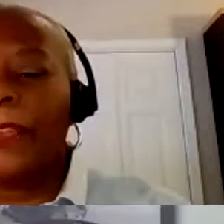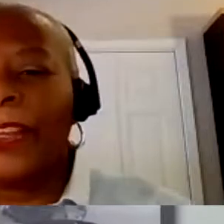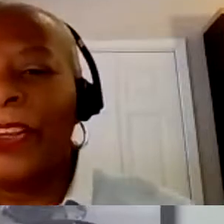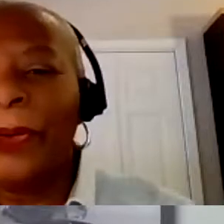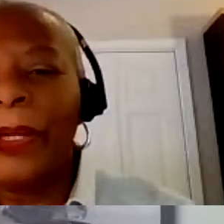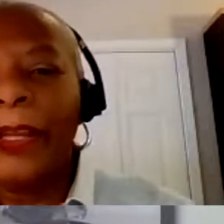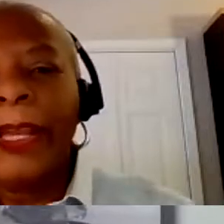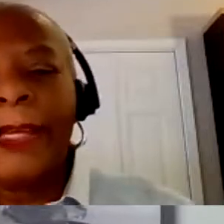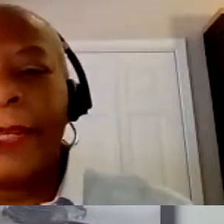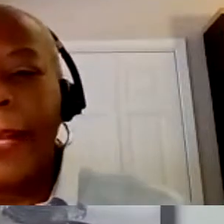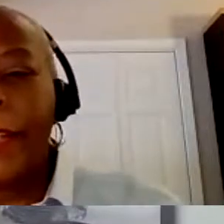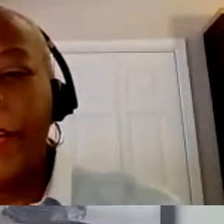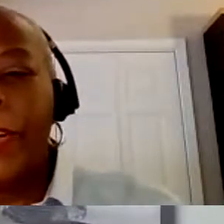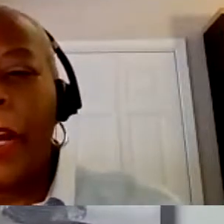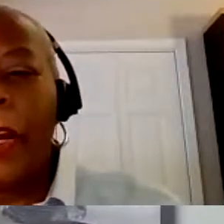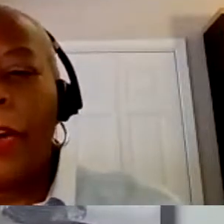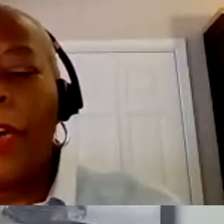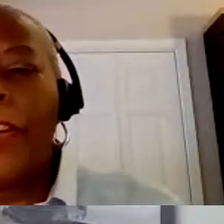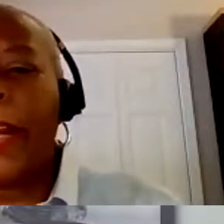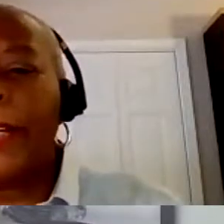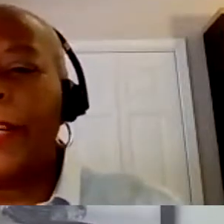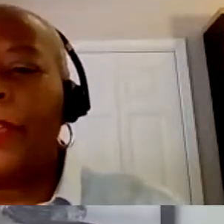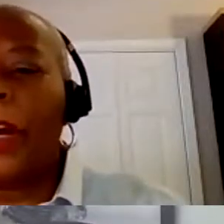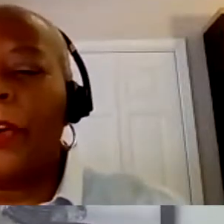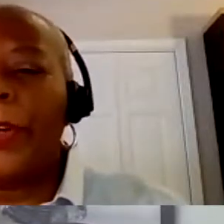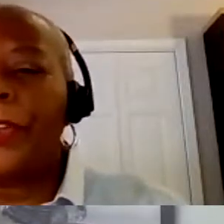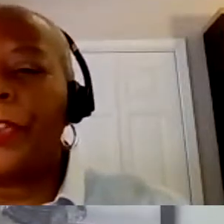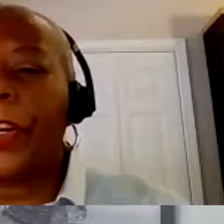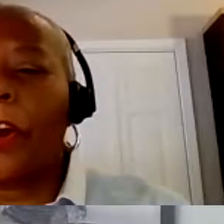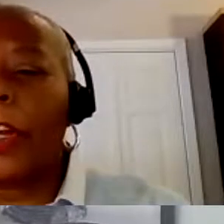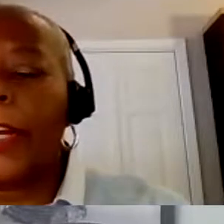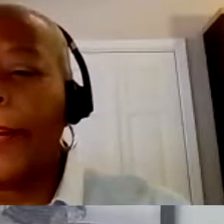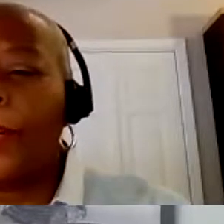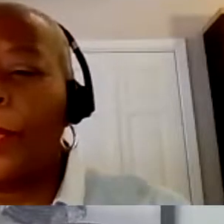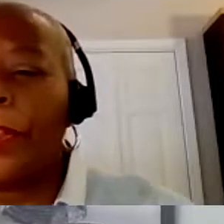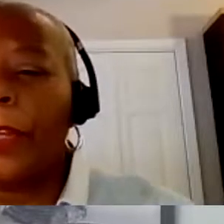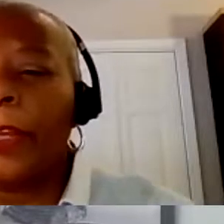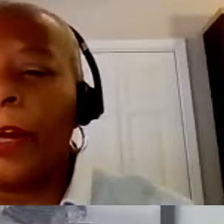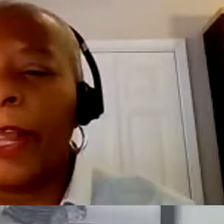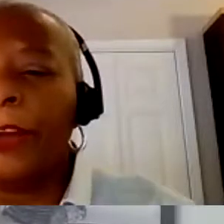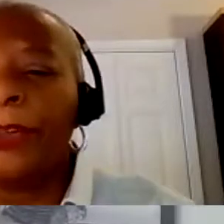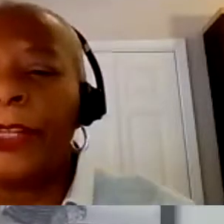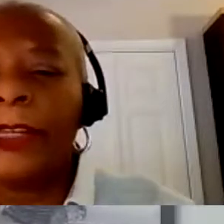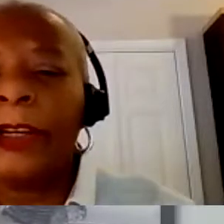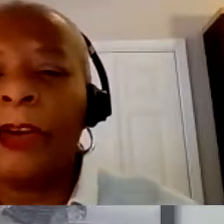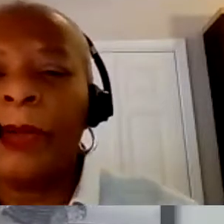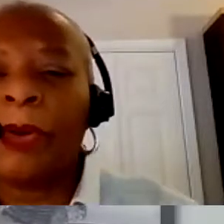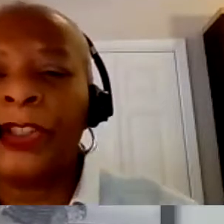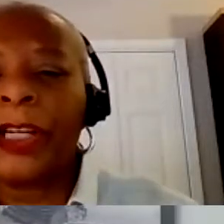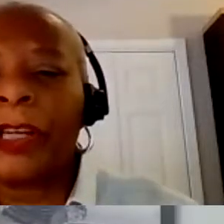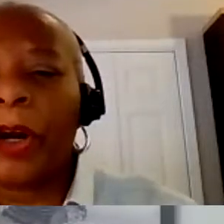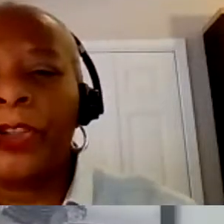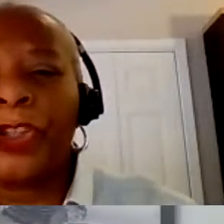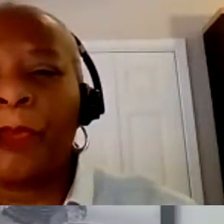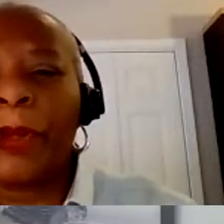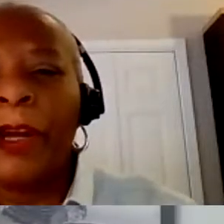Great, thank you. Is Langston's COVID-19 research at all connected with the AUCD COVID